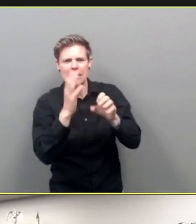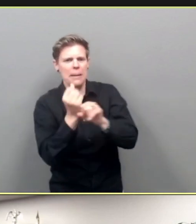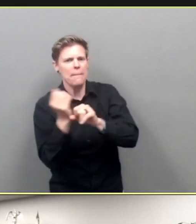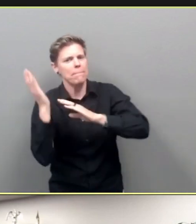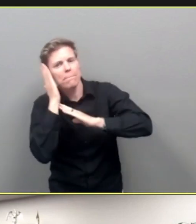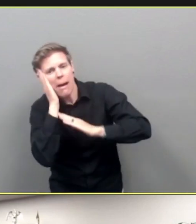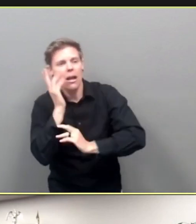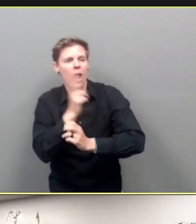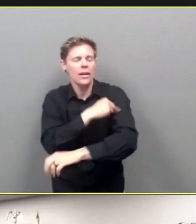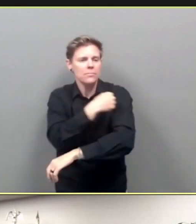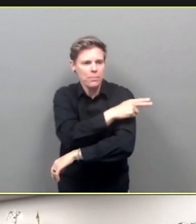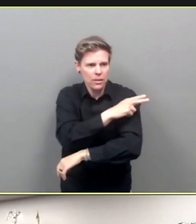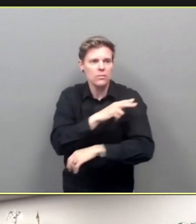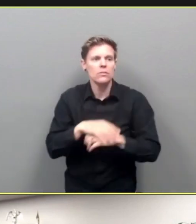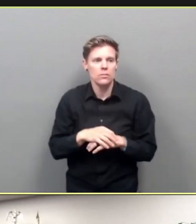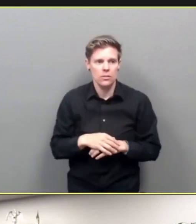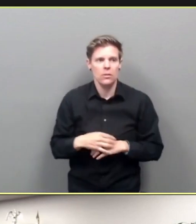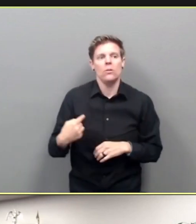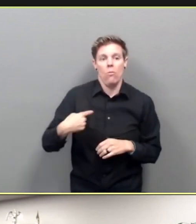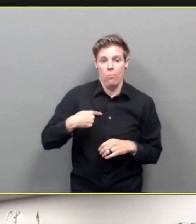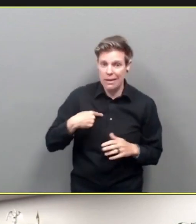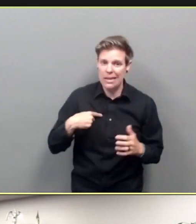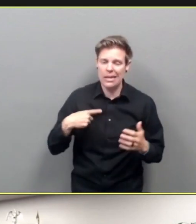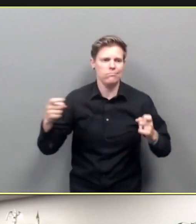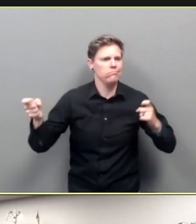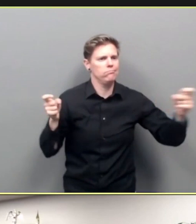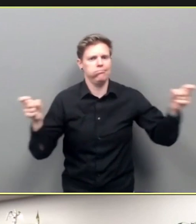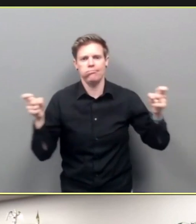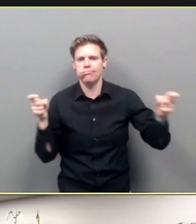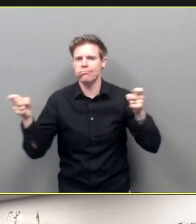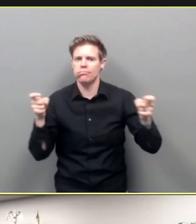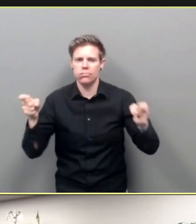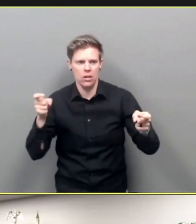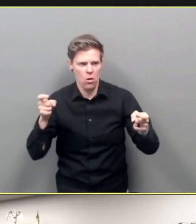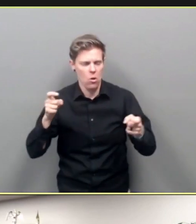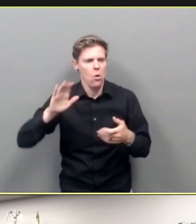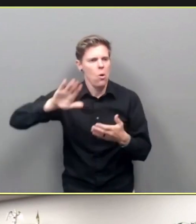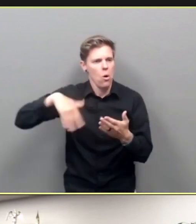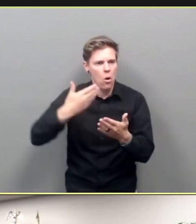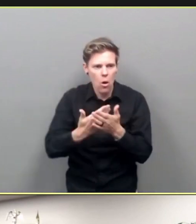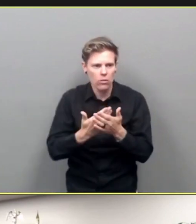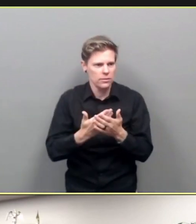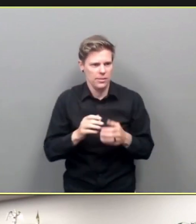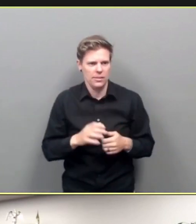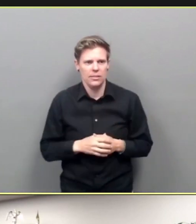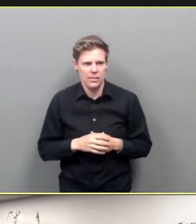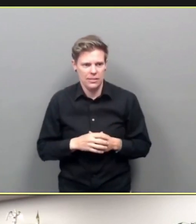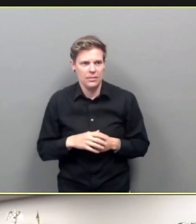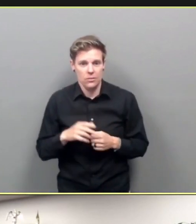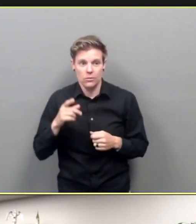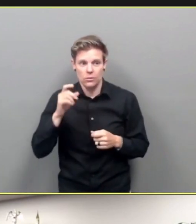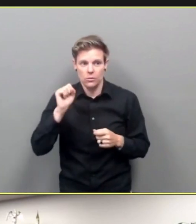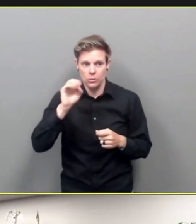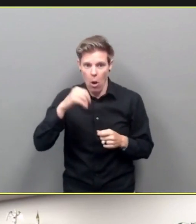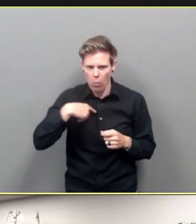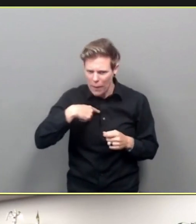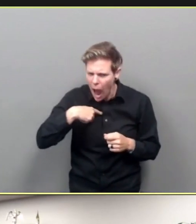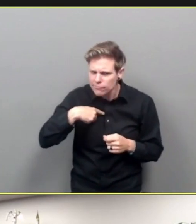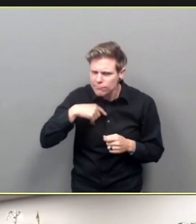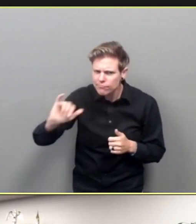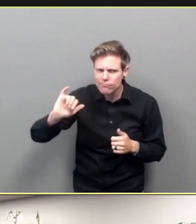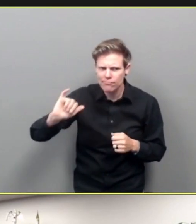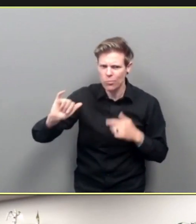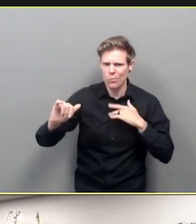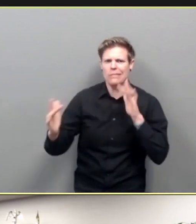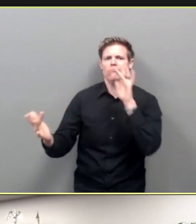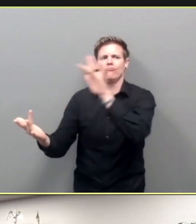regulate all the hospitals in the state here at the Department of Health, so we jump on those instantly. And we did reach out. We talked to the folks at the